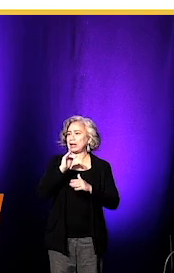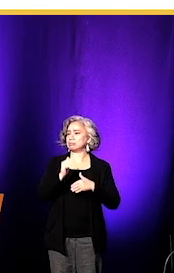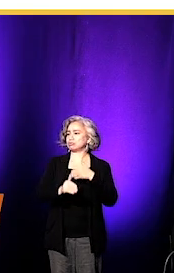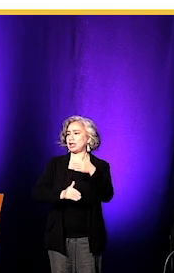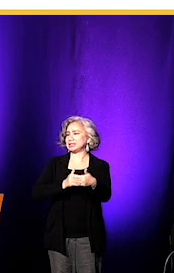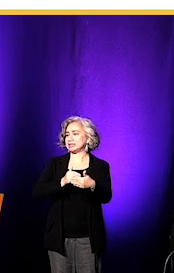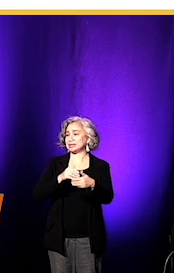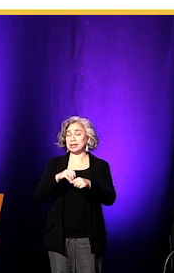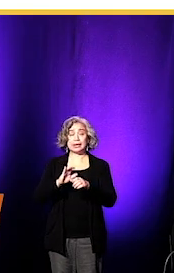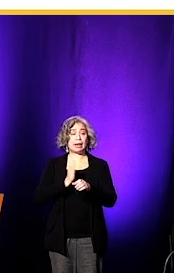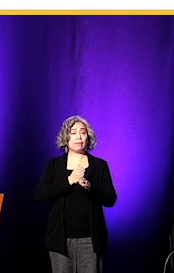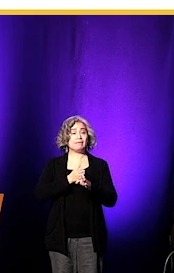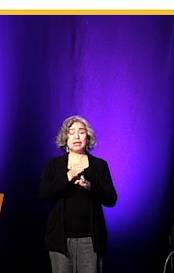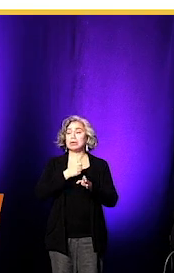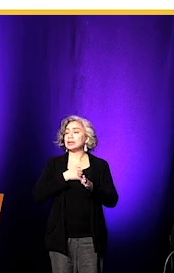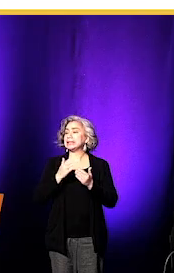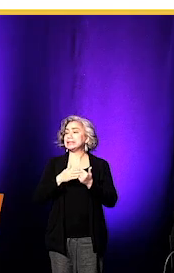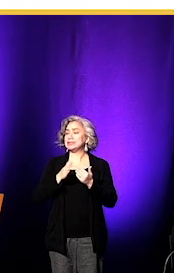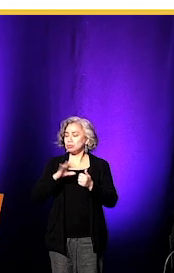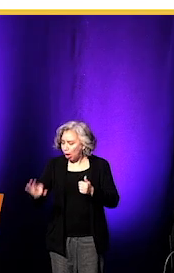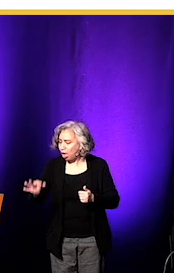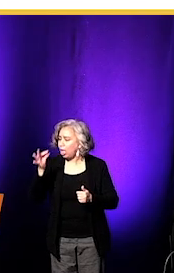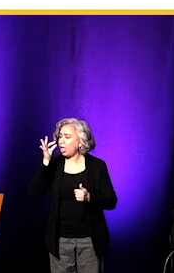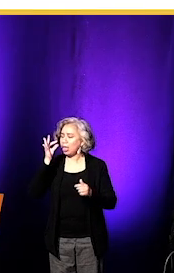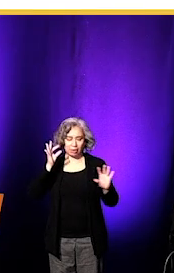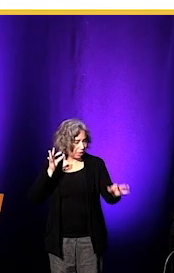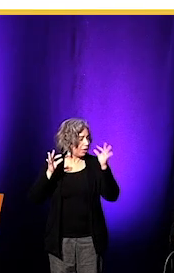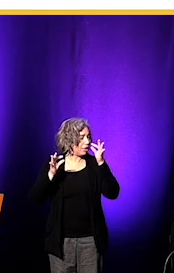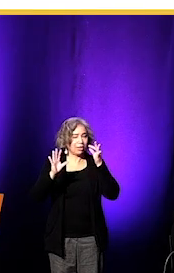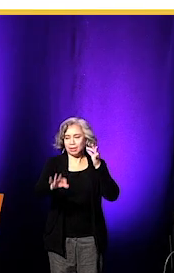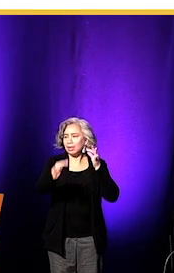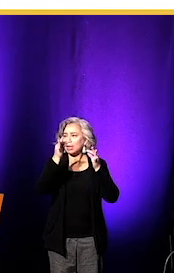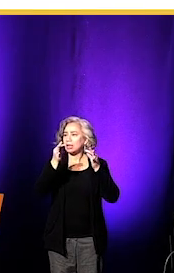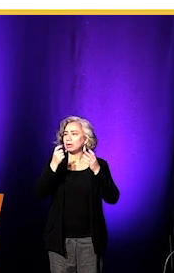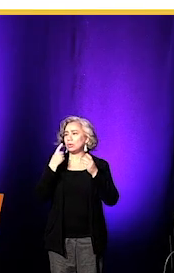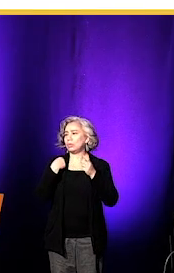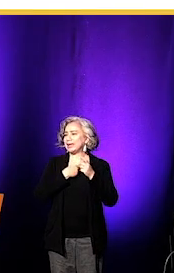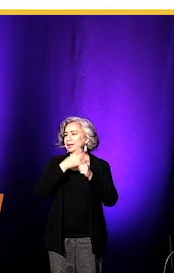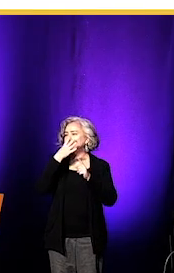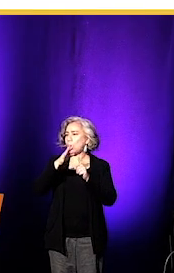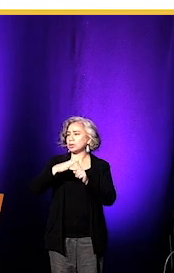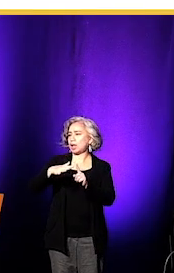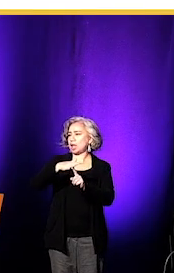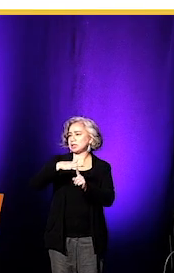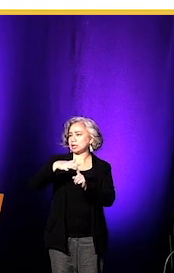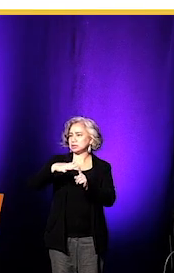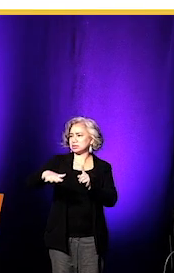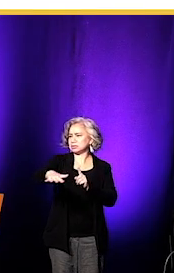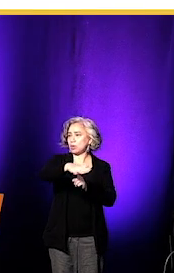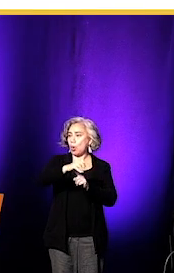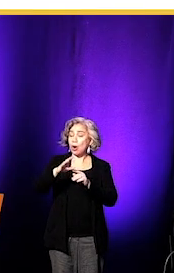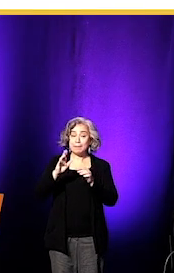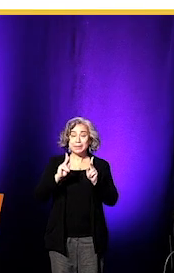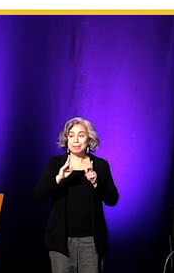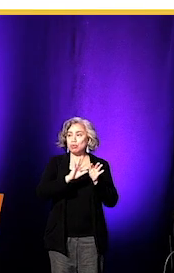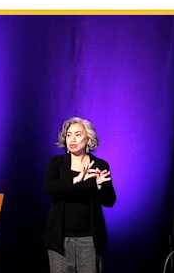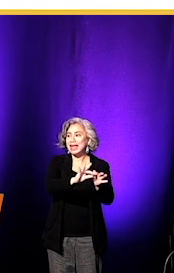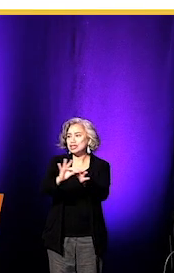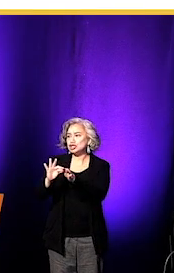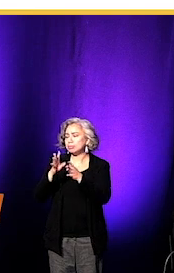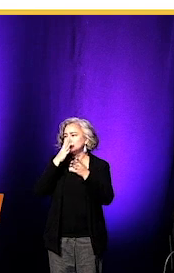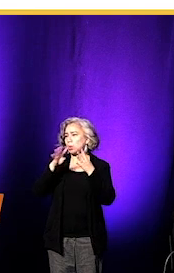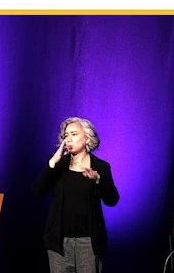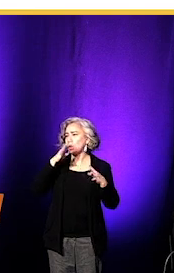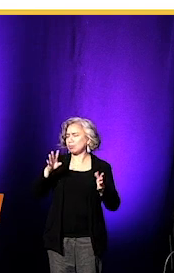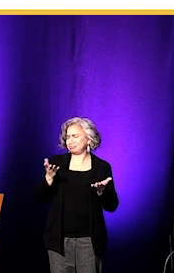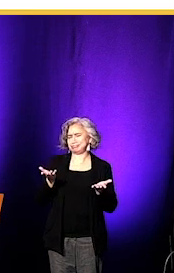been easier to look at pieces of human activity and to ignore context or their relation. This is important as context, even